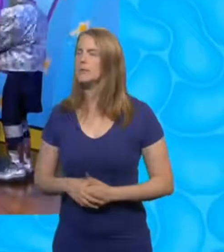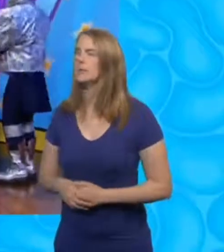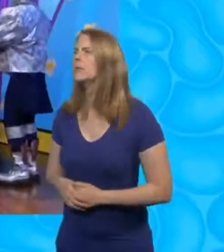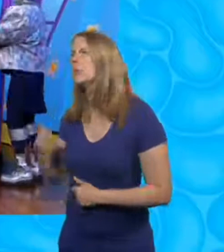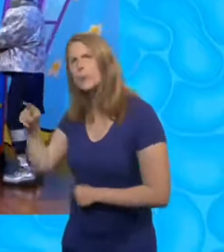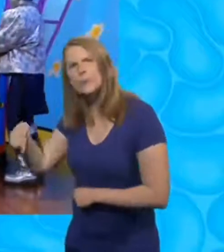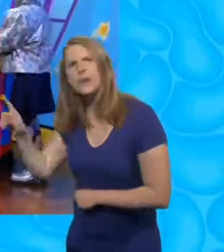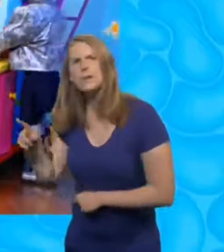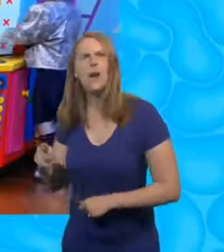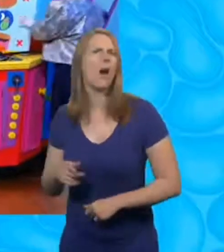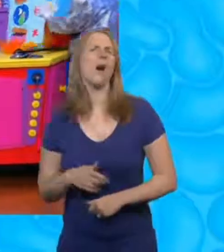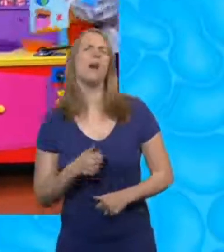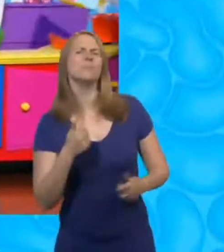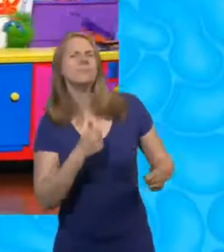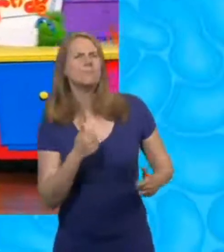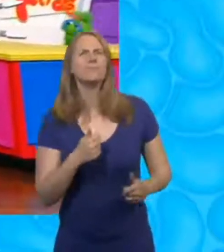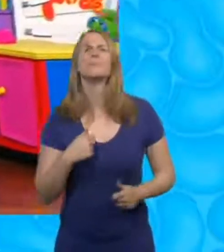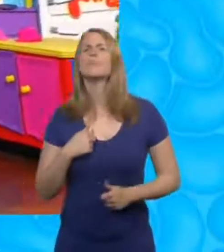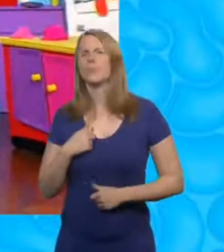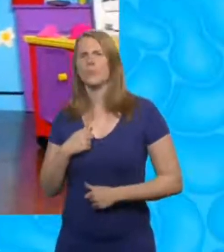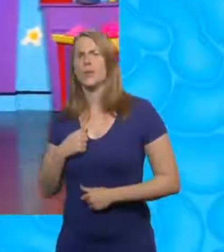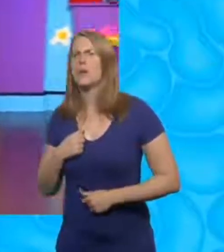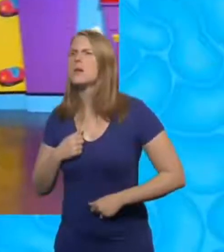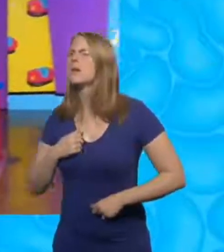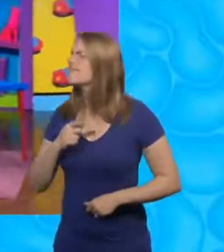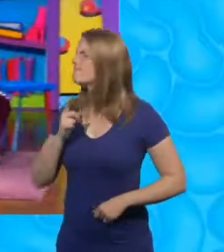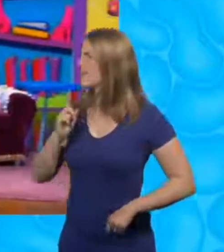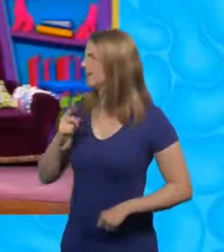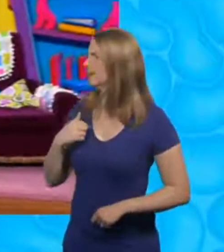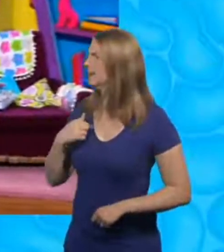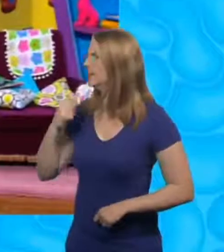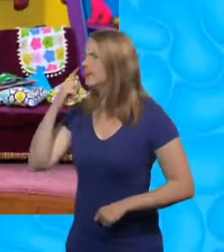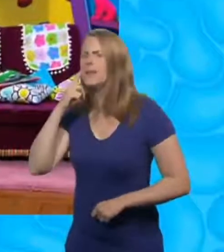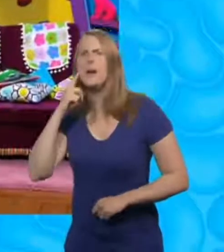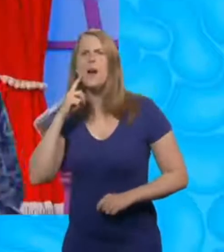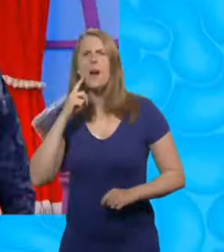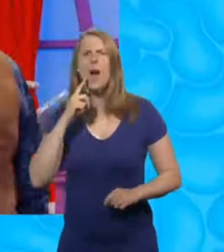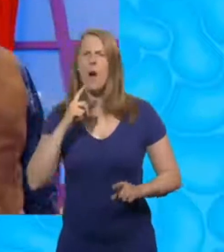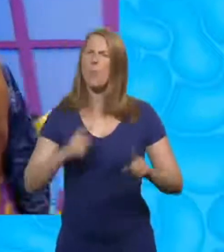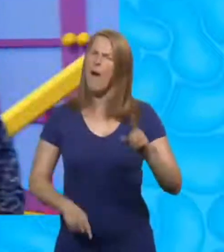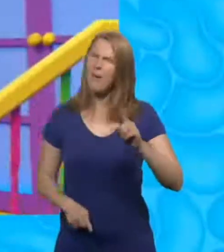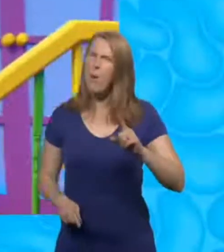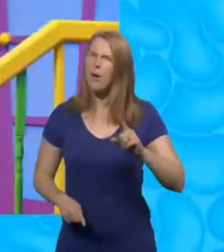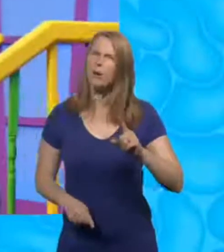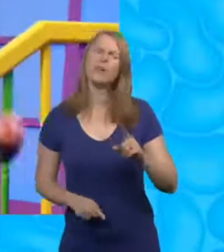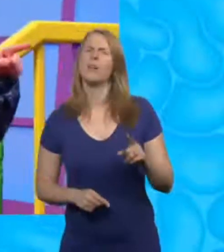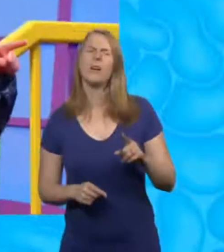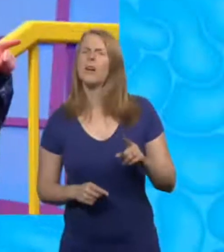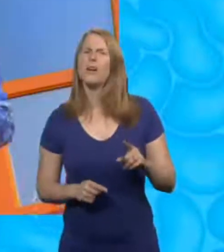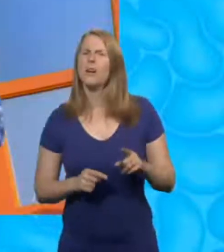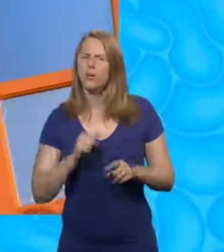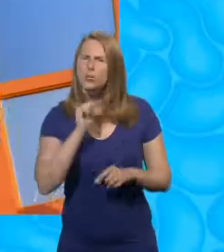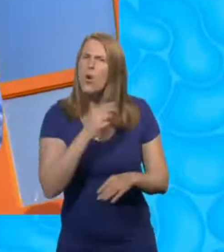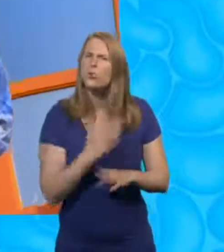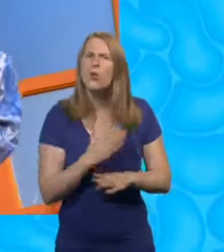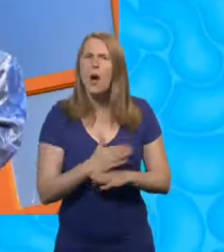It, sir. Oh, yes, of course I can, sir. I found my sprockets and gimbals were in first-class condition. Wait a second. That's your